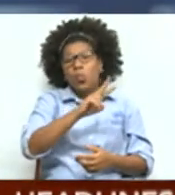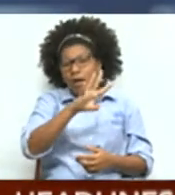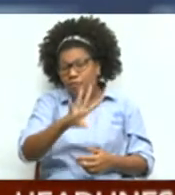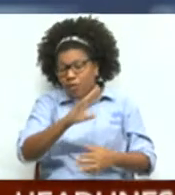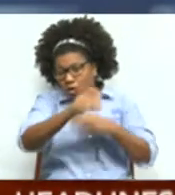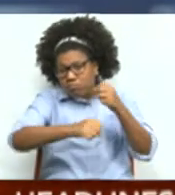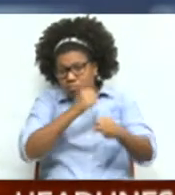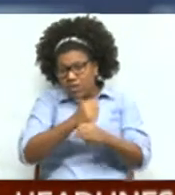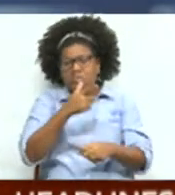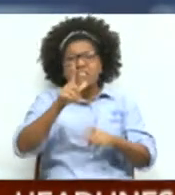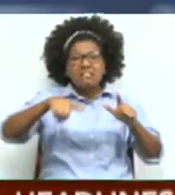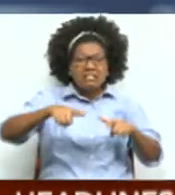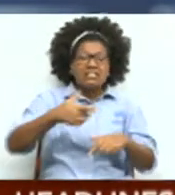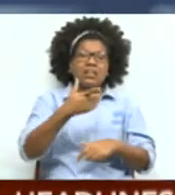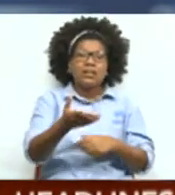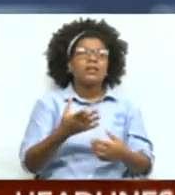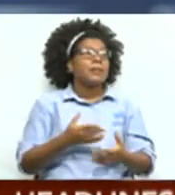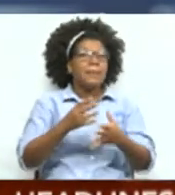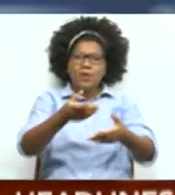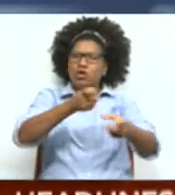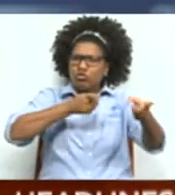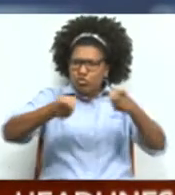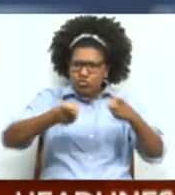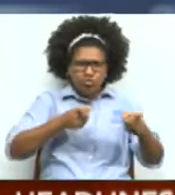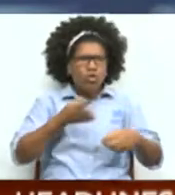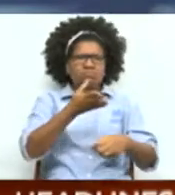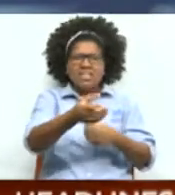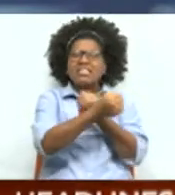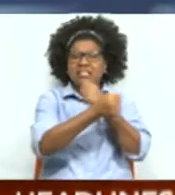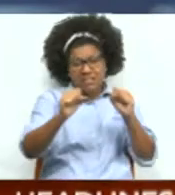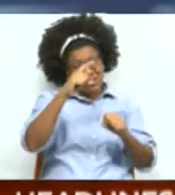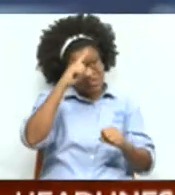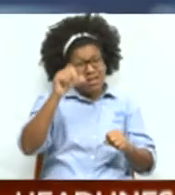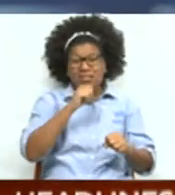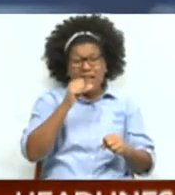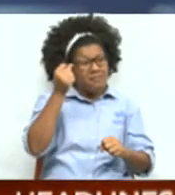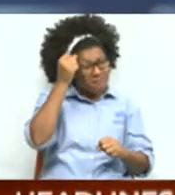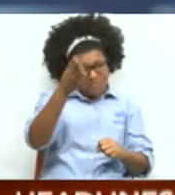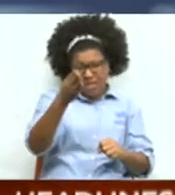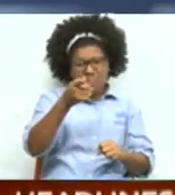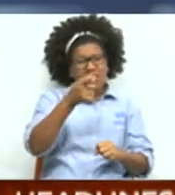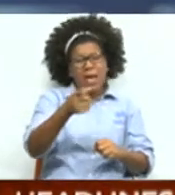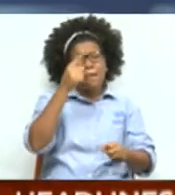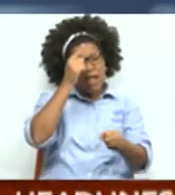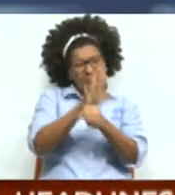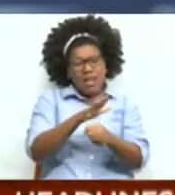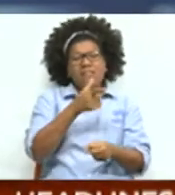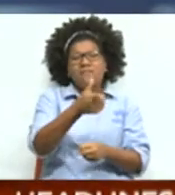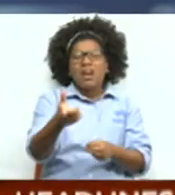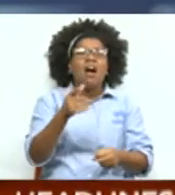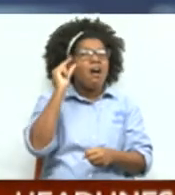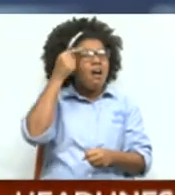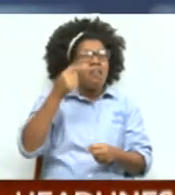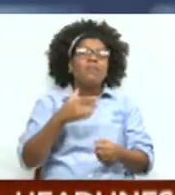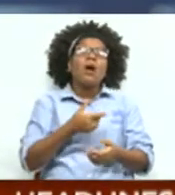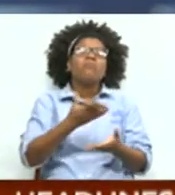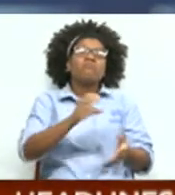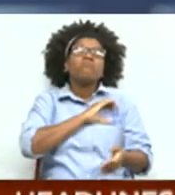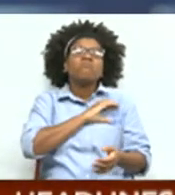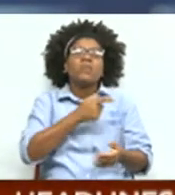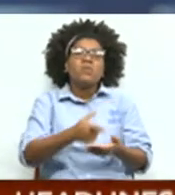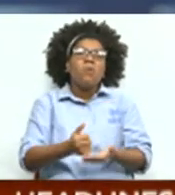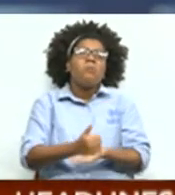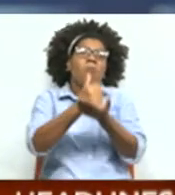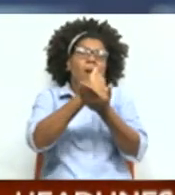their own hands since they do not have faith in police. Carissa Lee and cameraman Gary Vincent visited the area and bring us